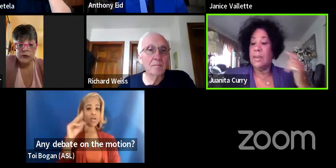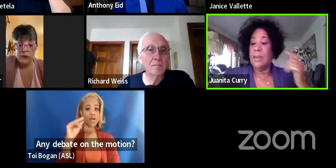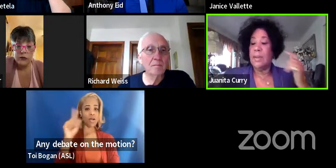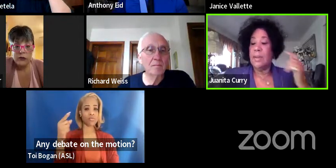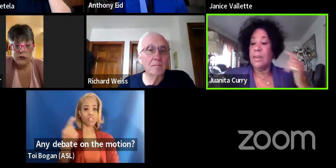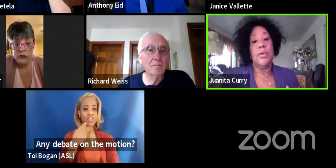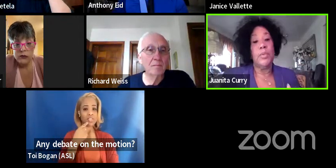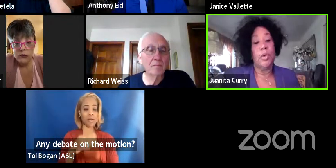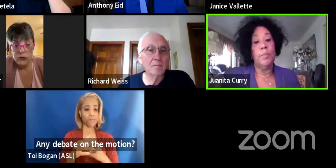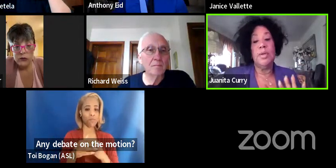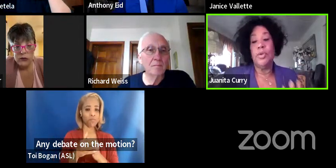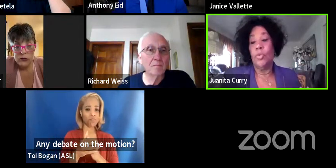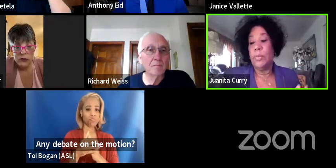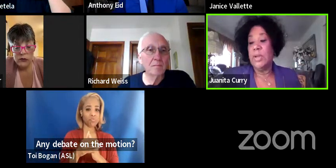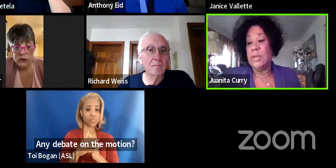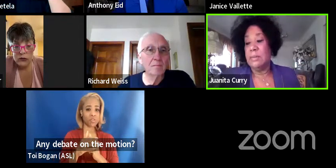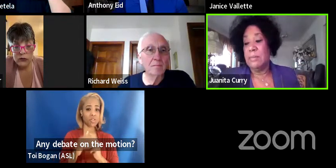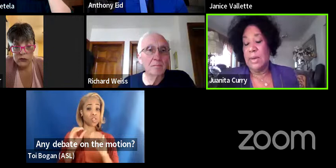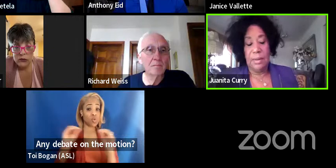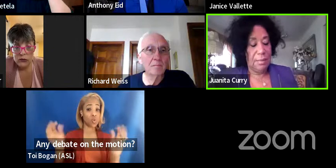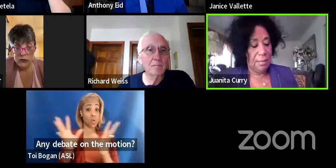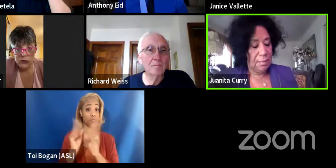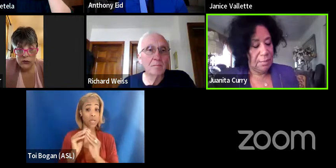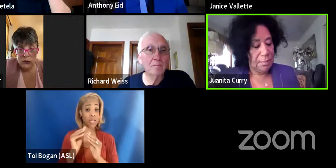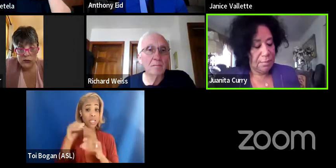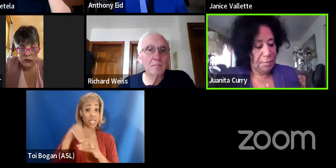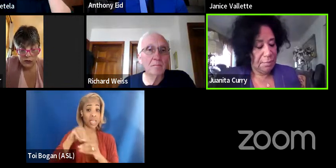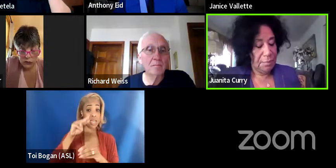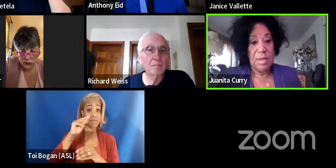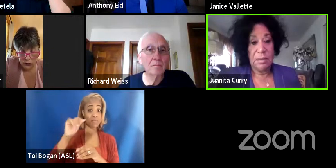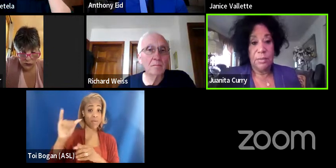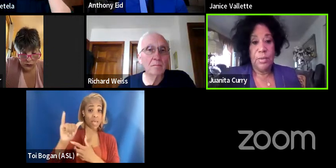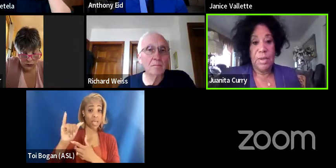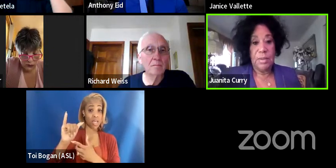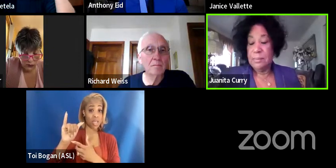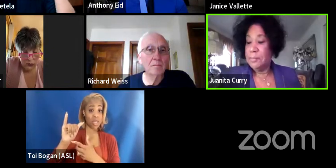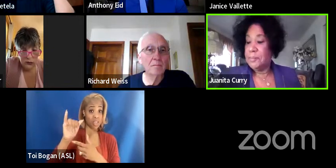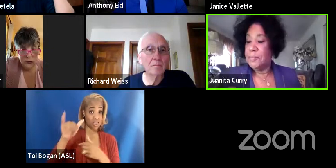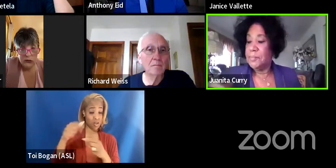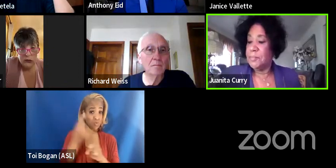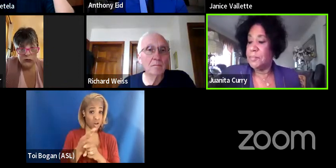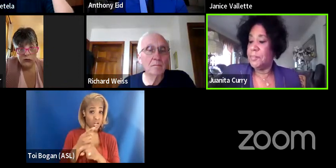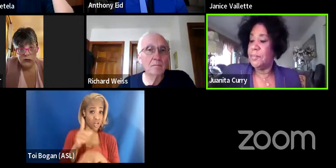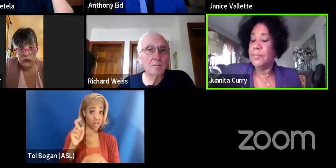going to say, so there will be no meeting in May. Is that correct?